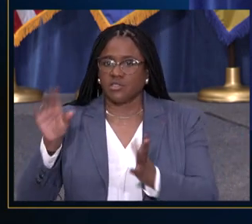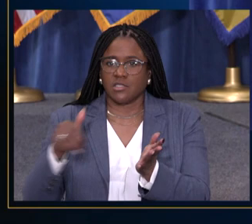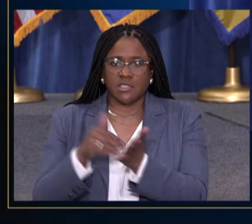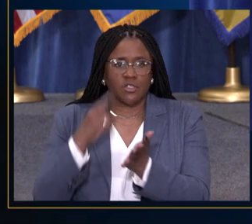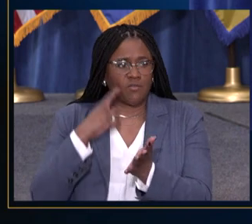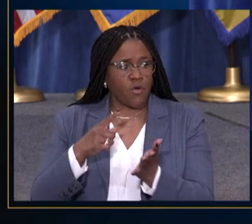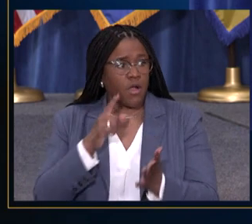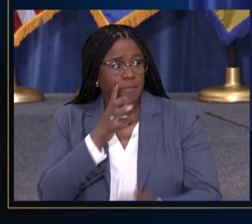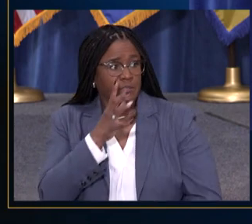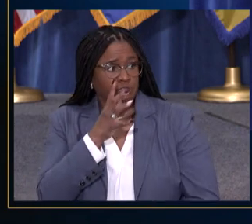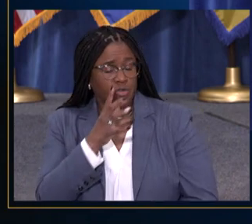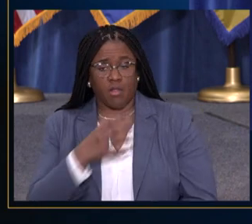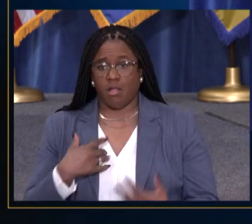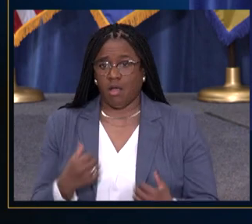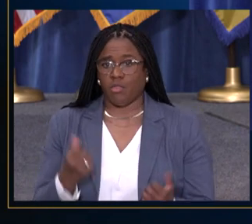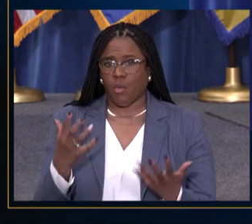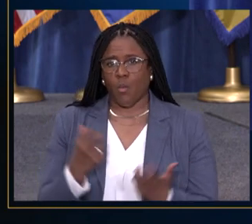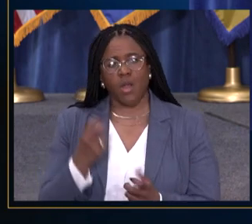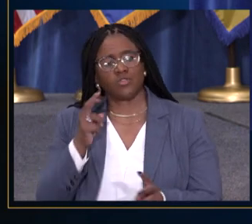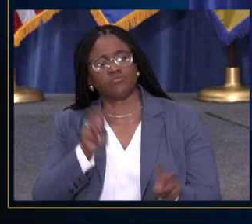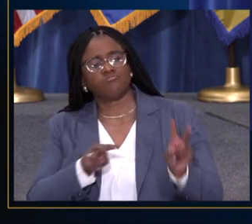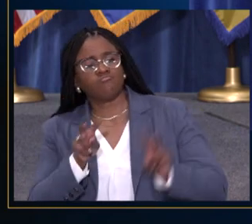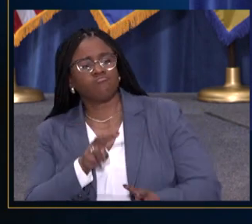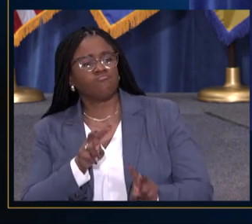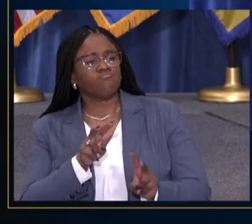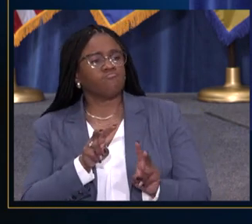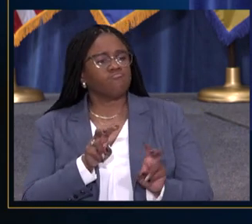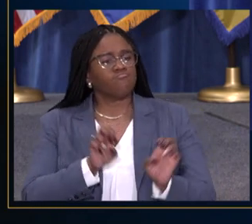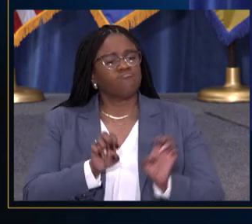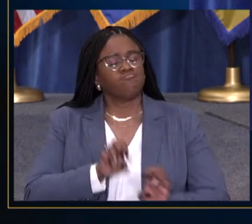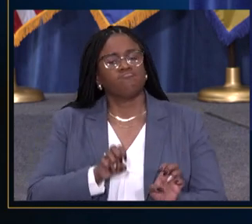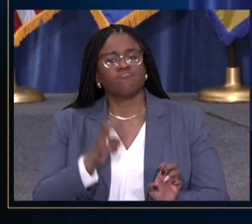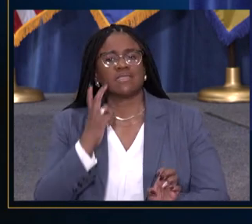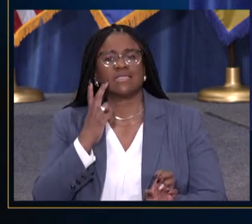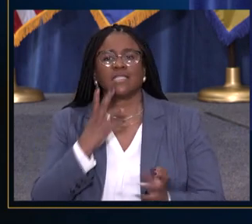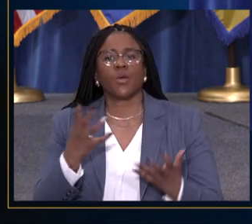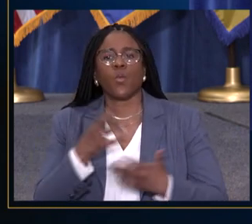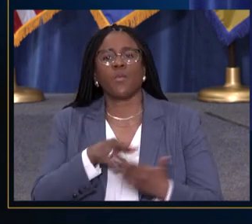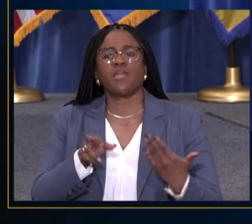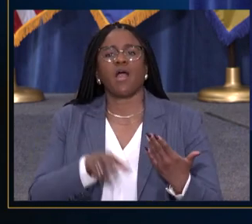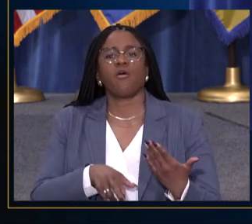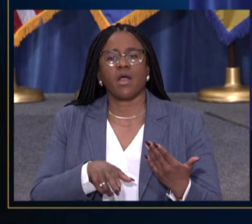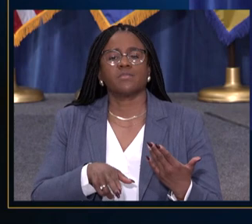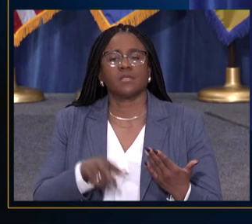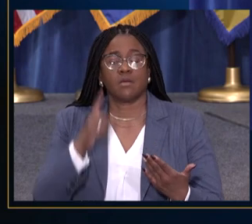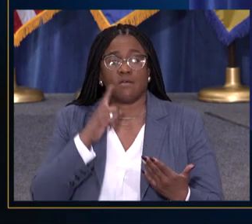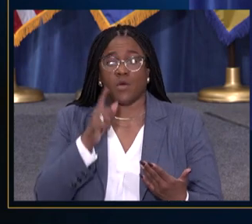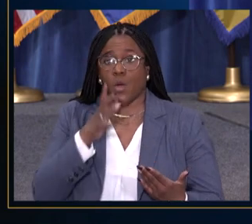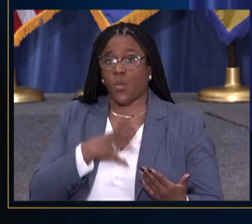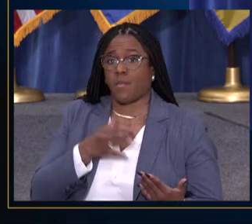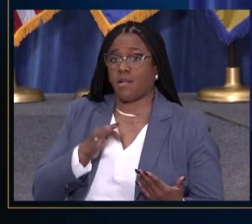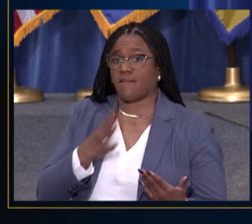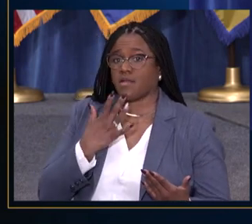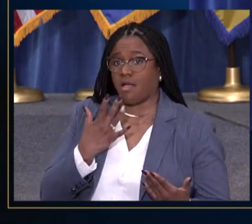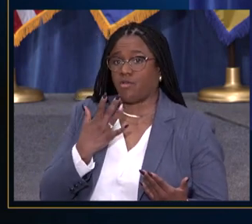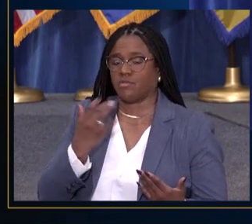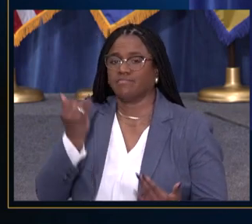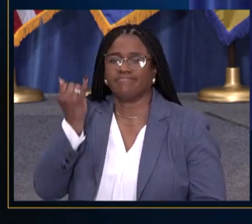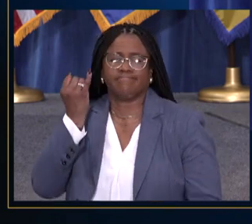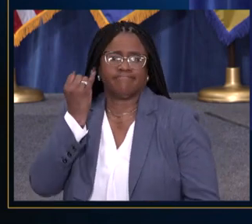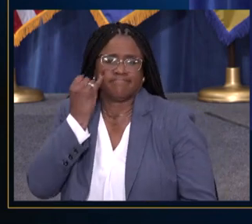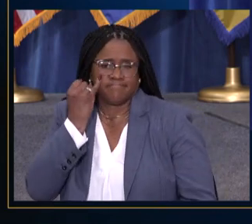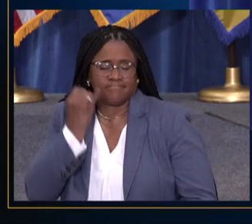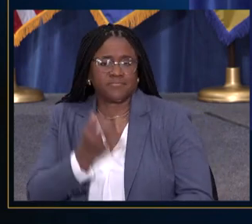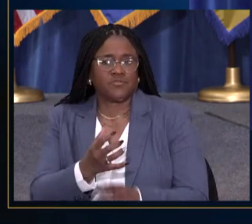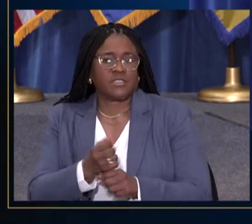health. We wanted to see how the outcomes, what would the outcomes be, particularly for women of color, if they